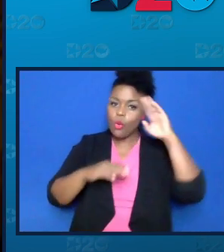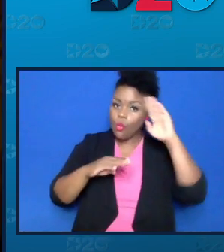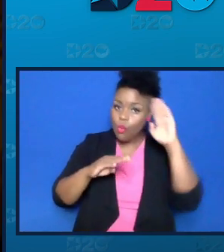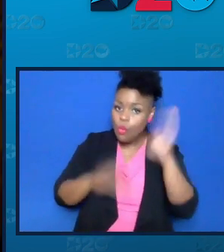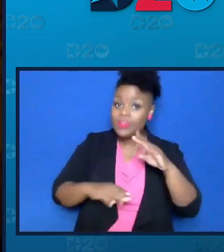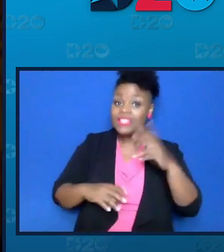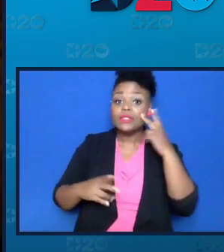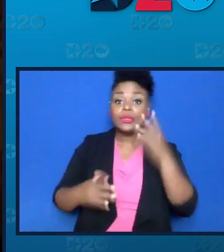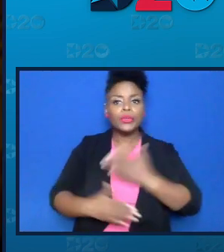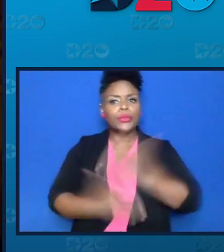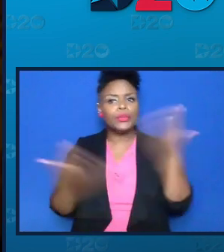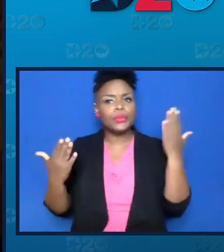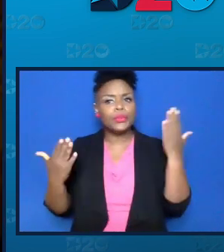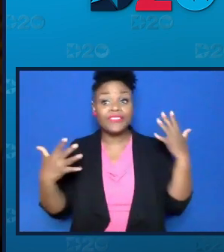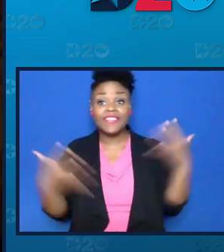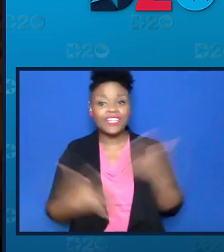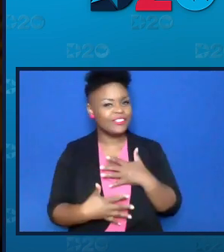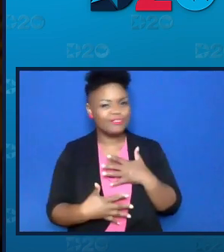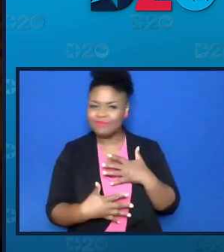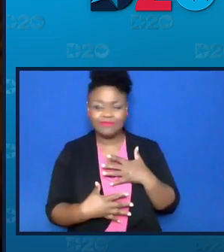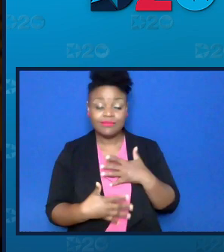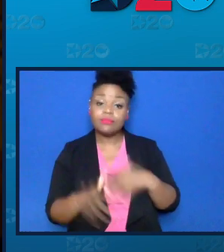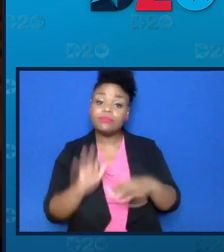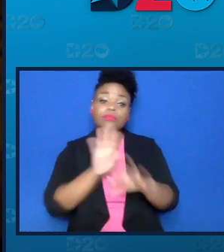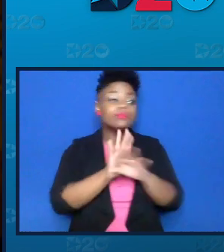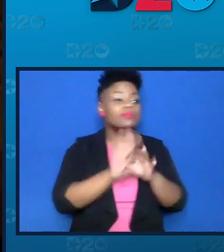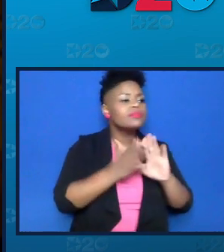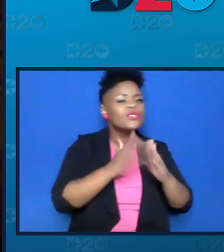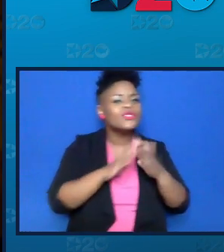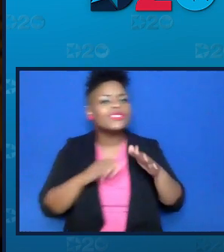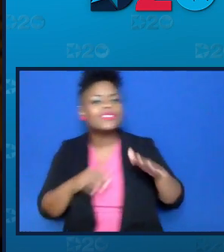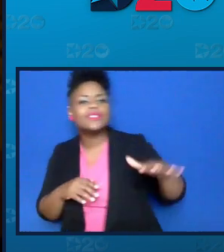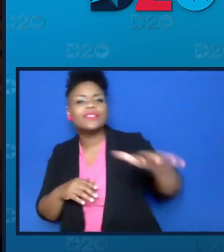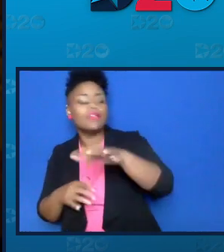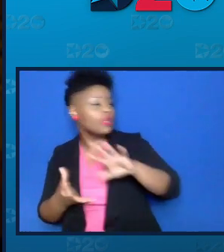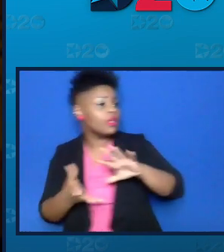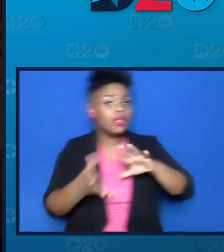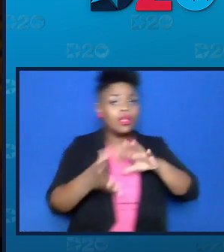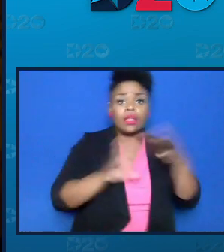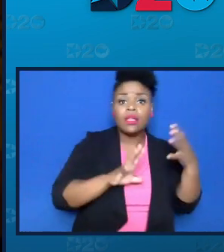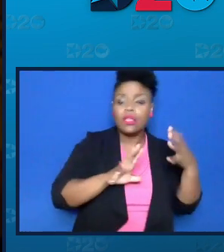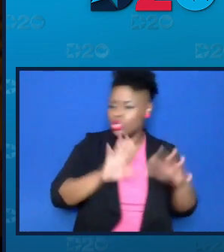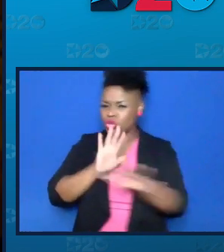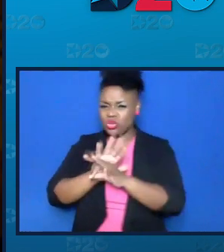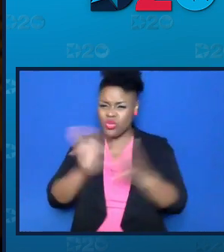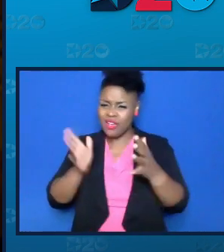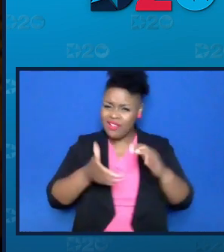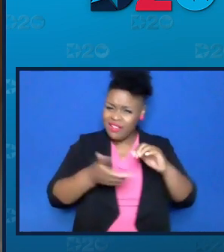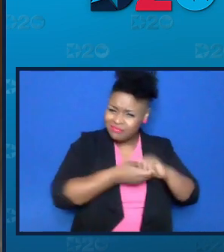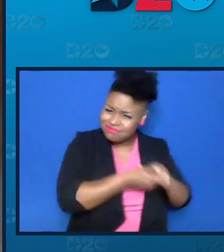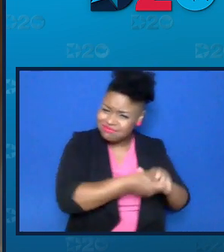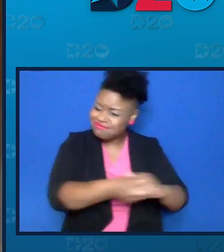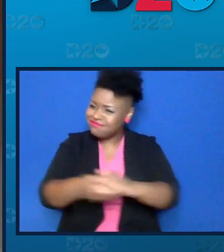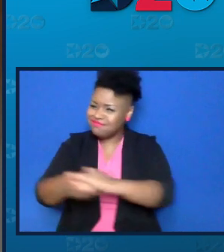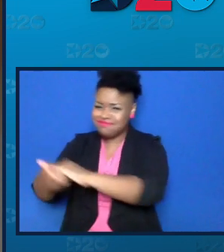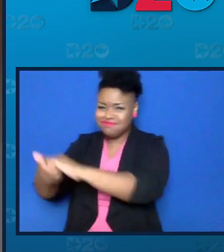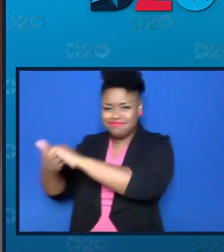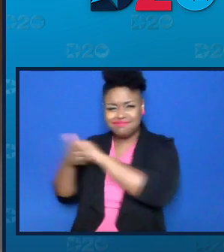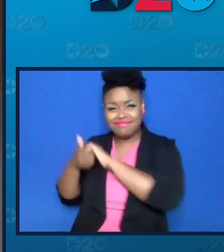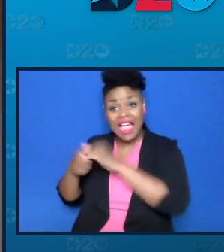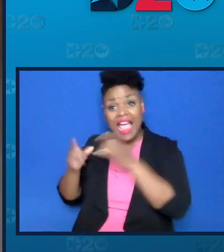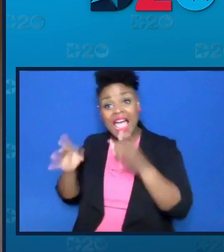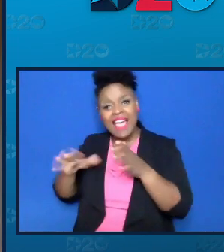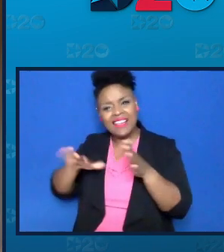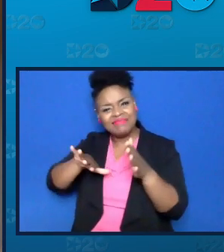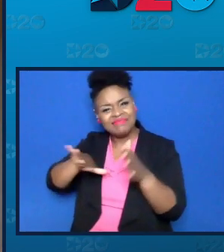chosen community over chaos. We've chosen unity over division. And we've chosen love over hate. I believe